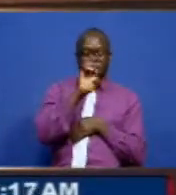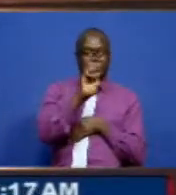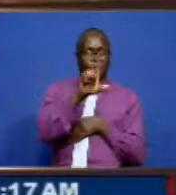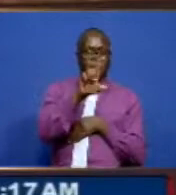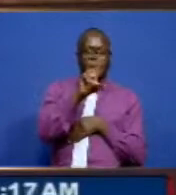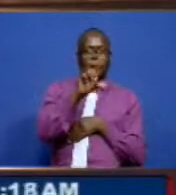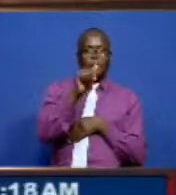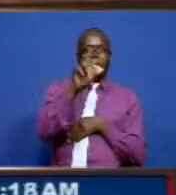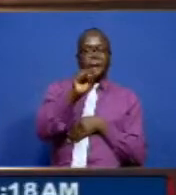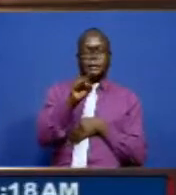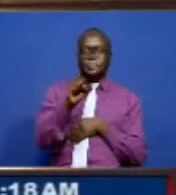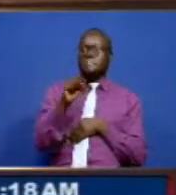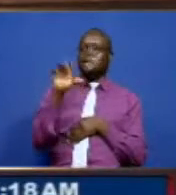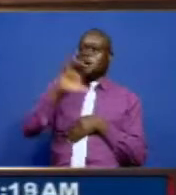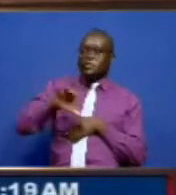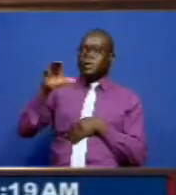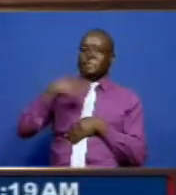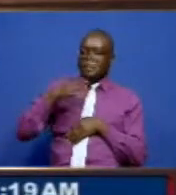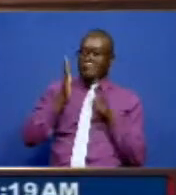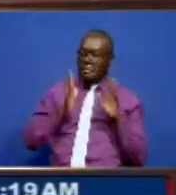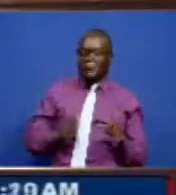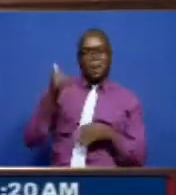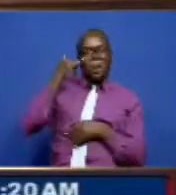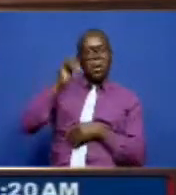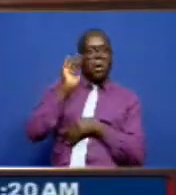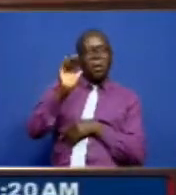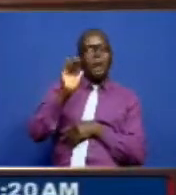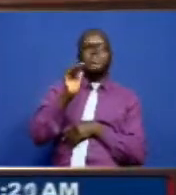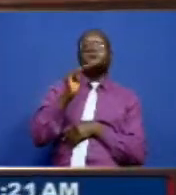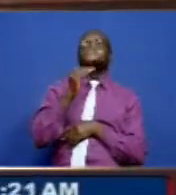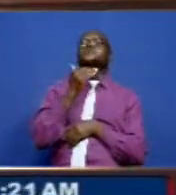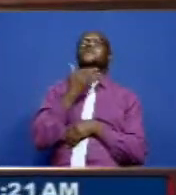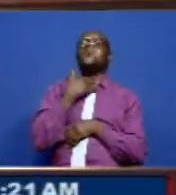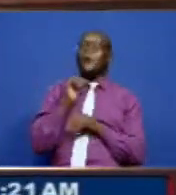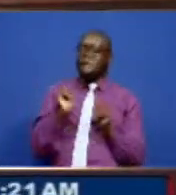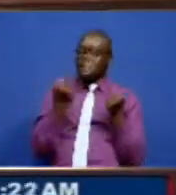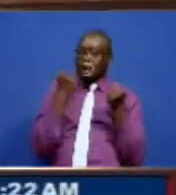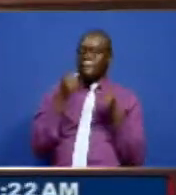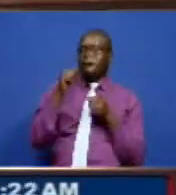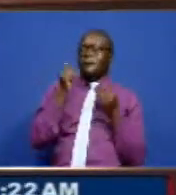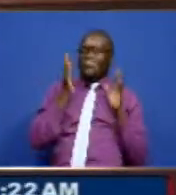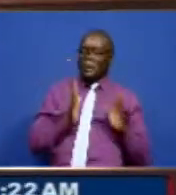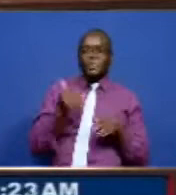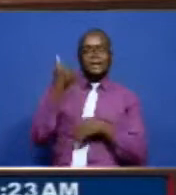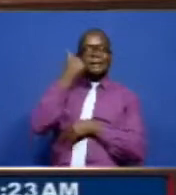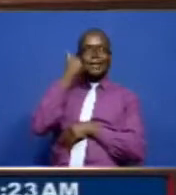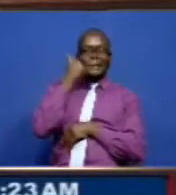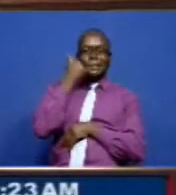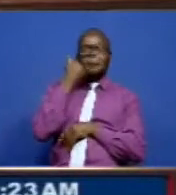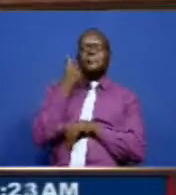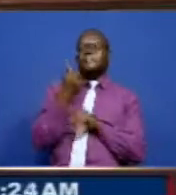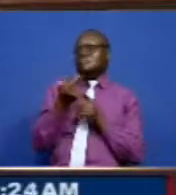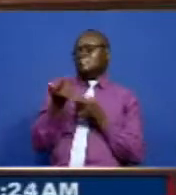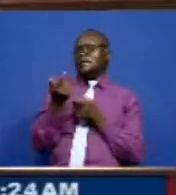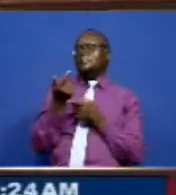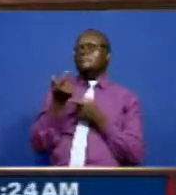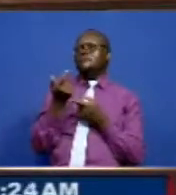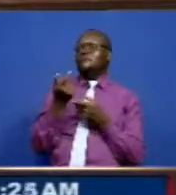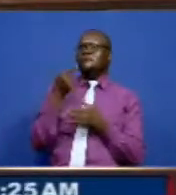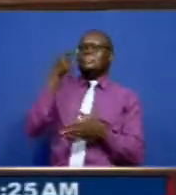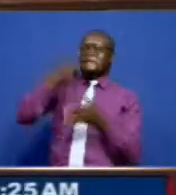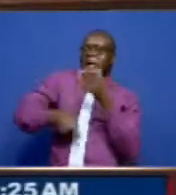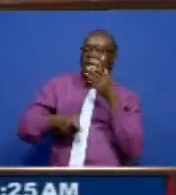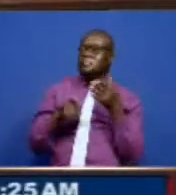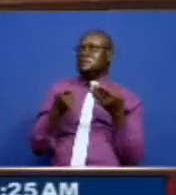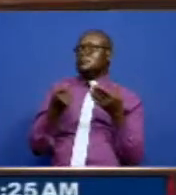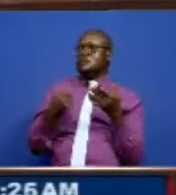where a desperate caller who wanted to save a life in rural Eldas was tasked to buy tires and fuel for the